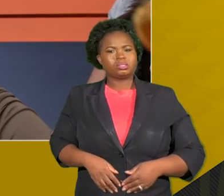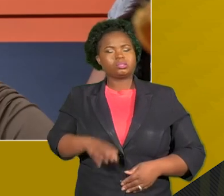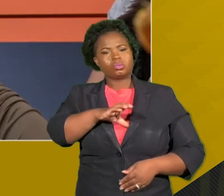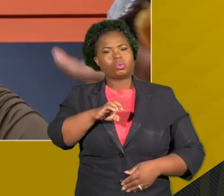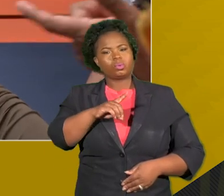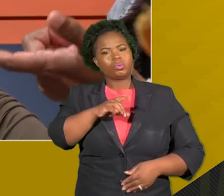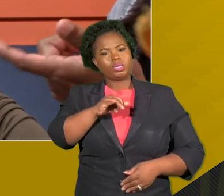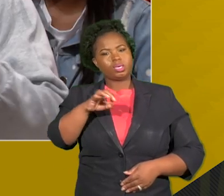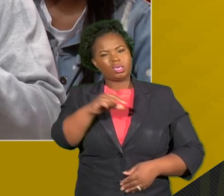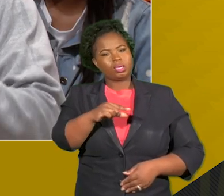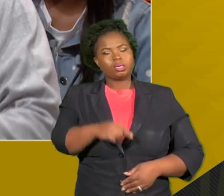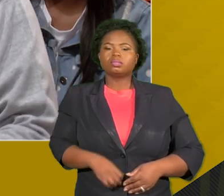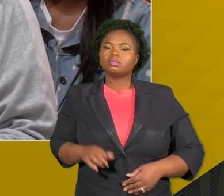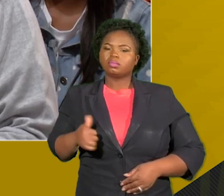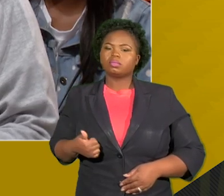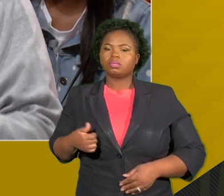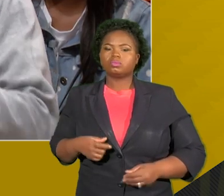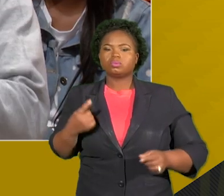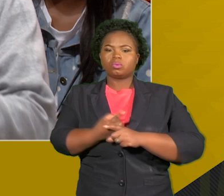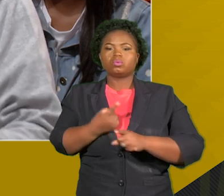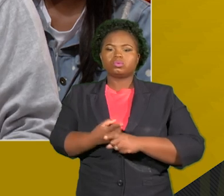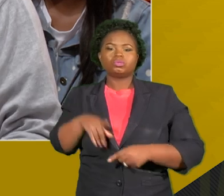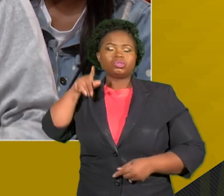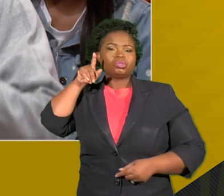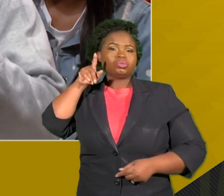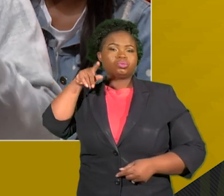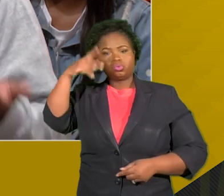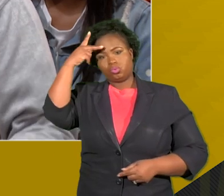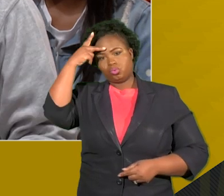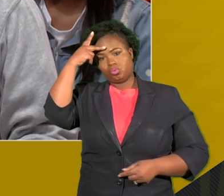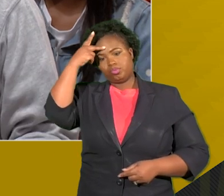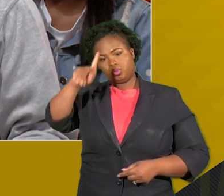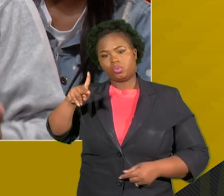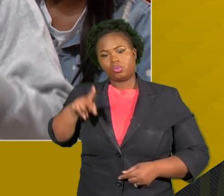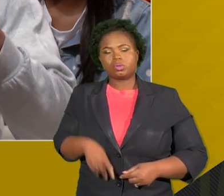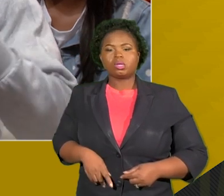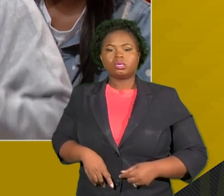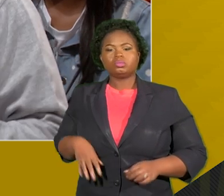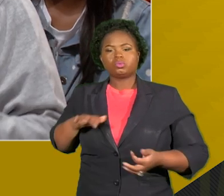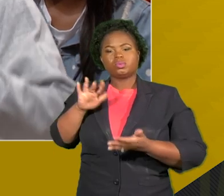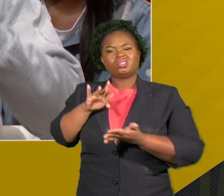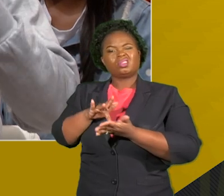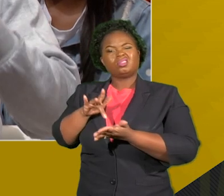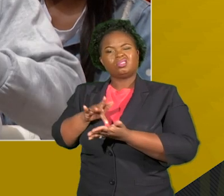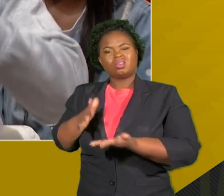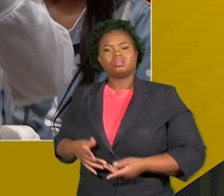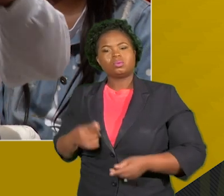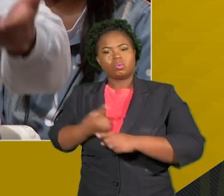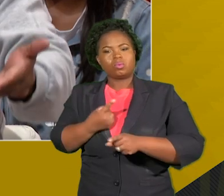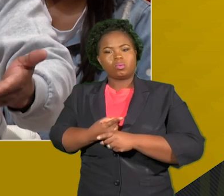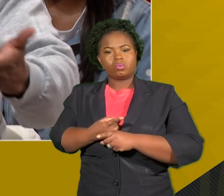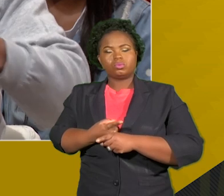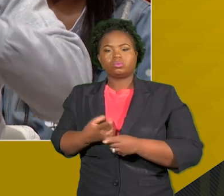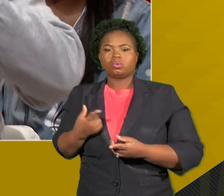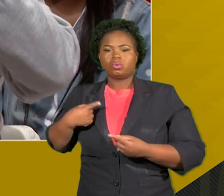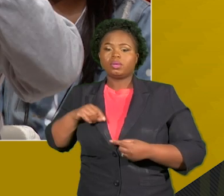Coding. Oh, that's lovely. Yeah, we've got a digital center in Chuan, digital center that we're working with them. And Penny is giving us media